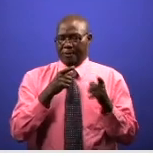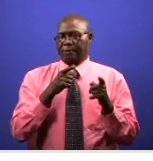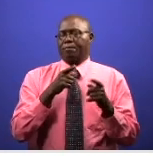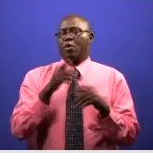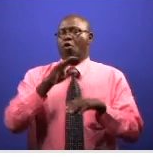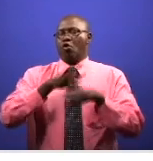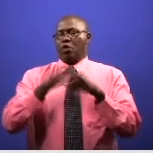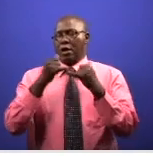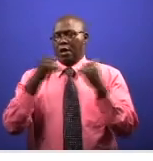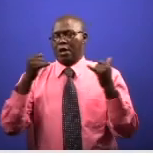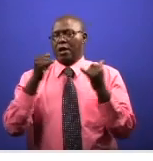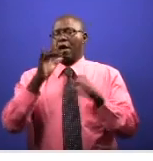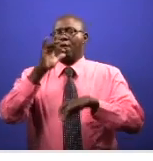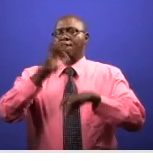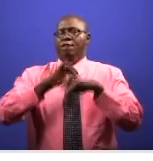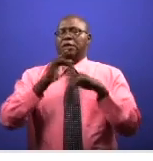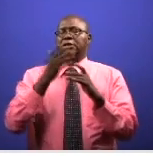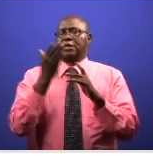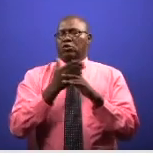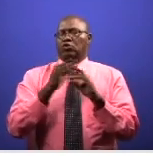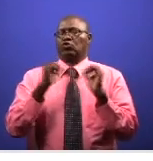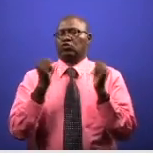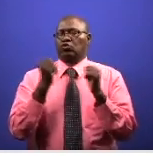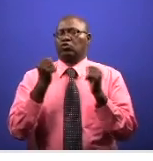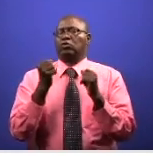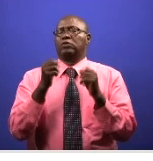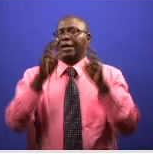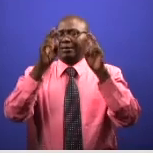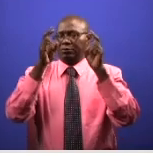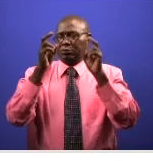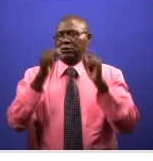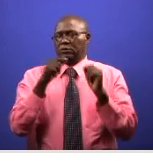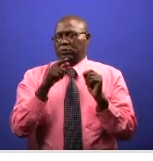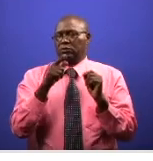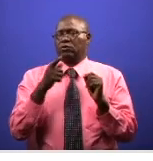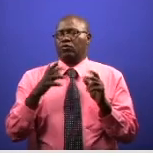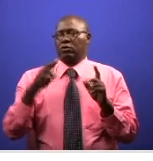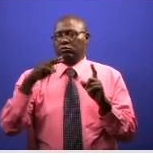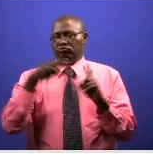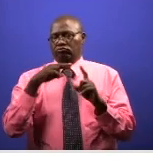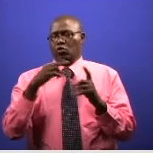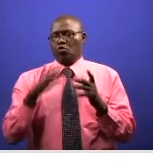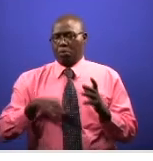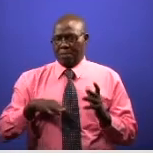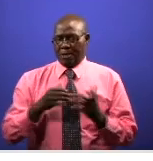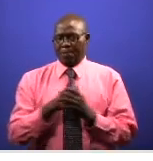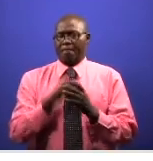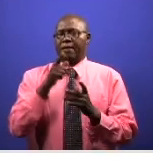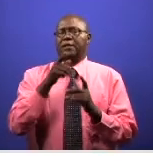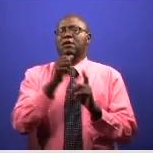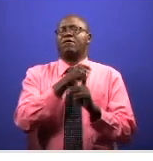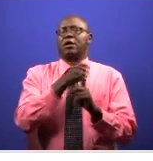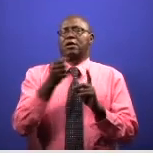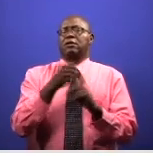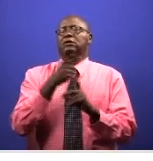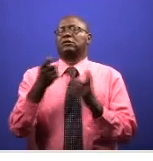online violence affects the psychological and social aspects of women. She further noted that such acts of violence impede democracy